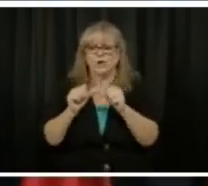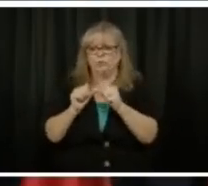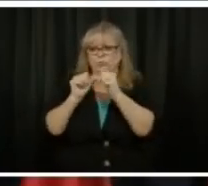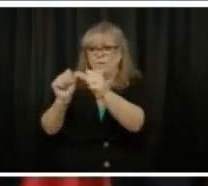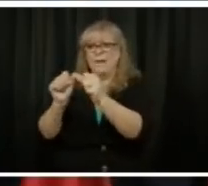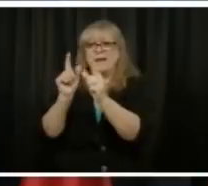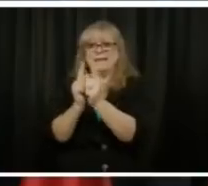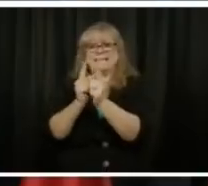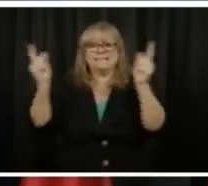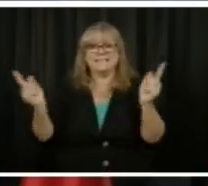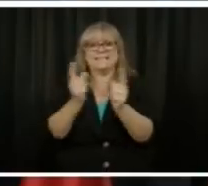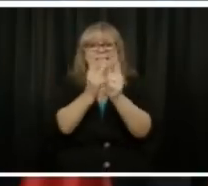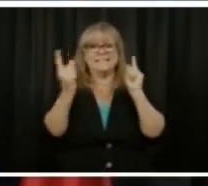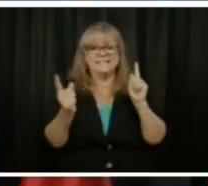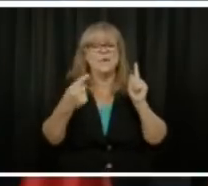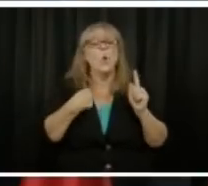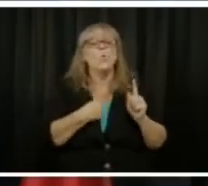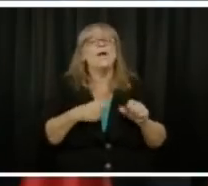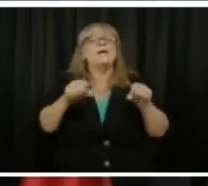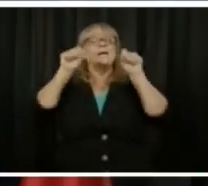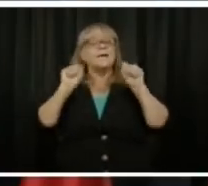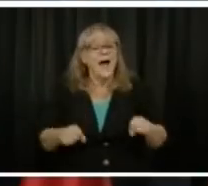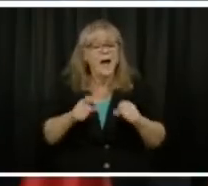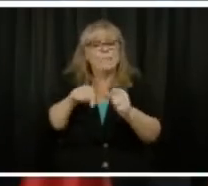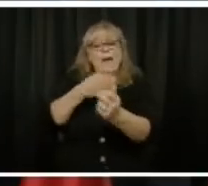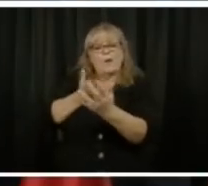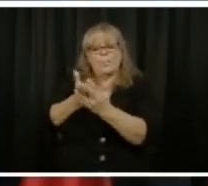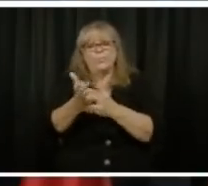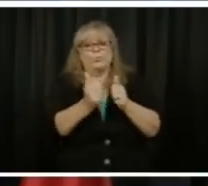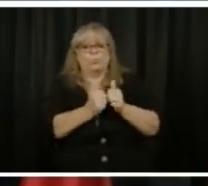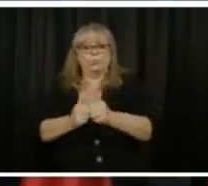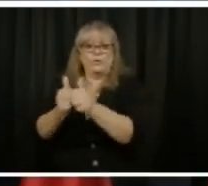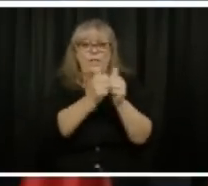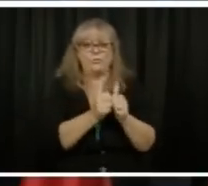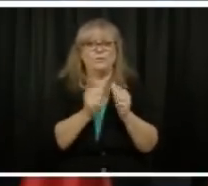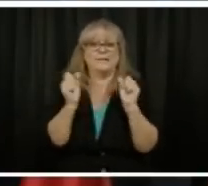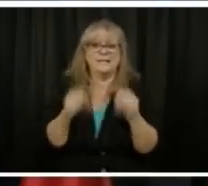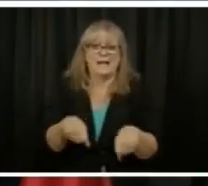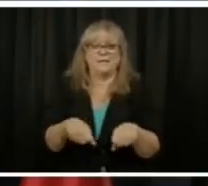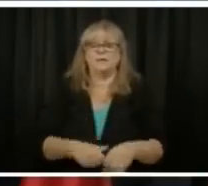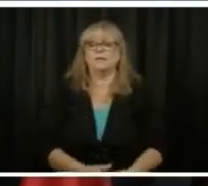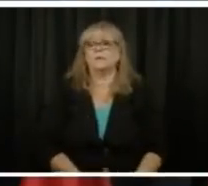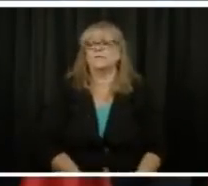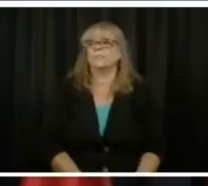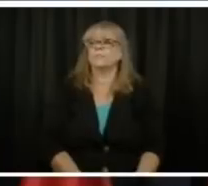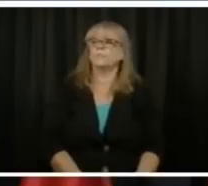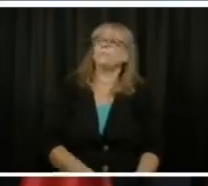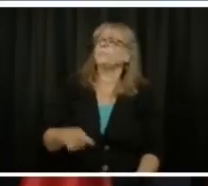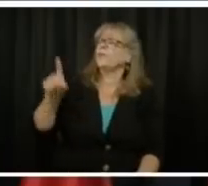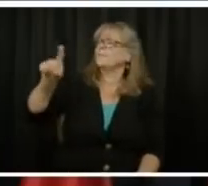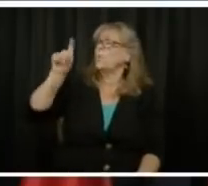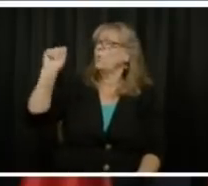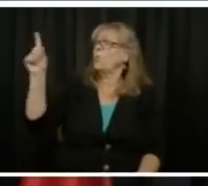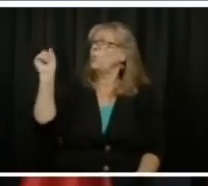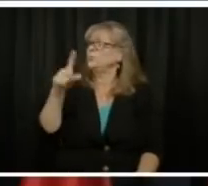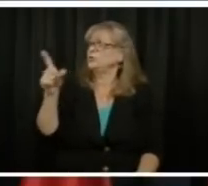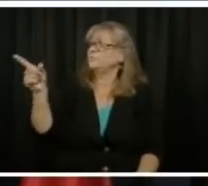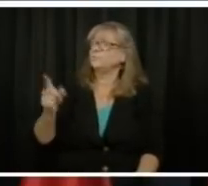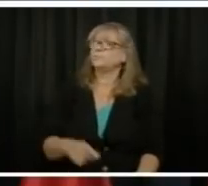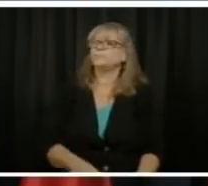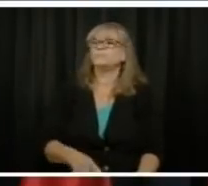take some questions. Are there Yes. any places where the state has identified maybe a bar or a drinking